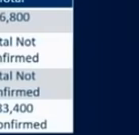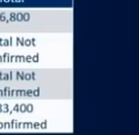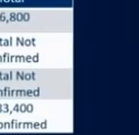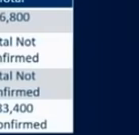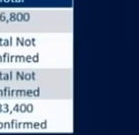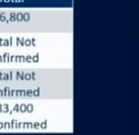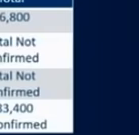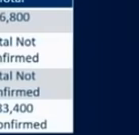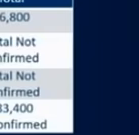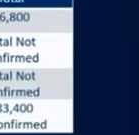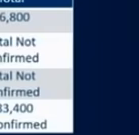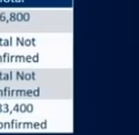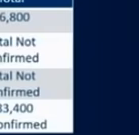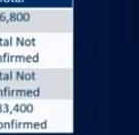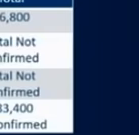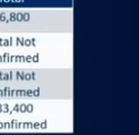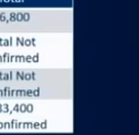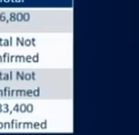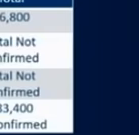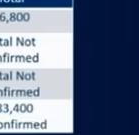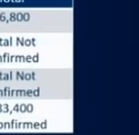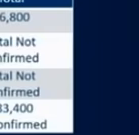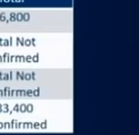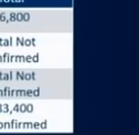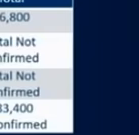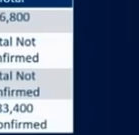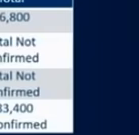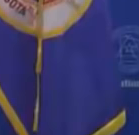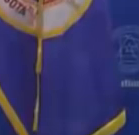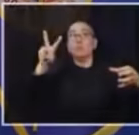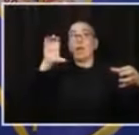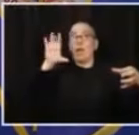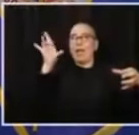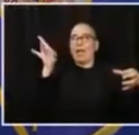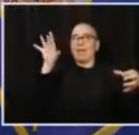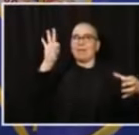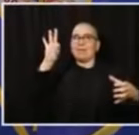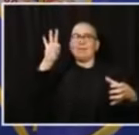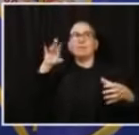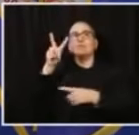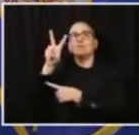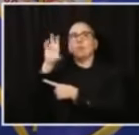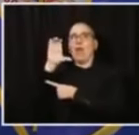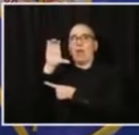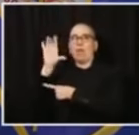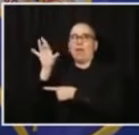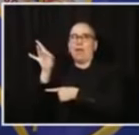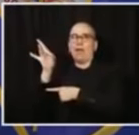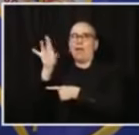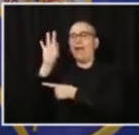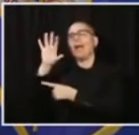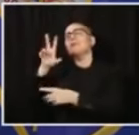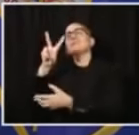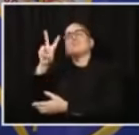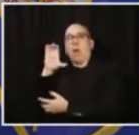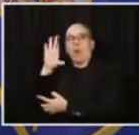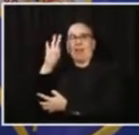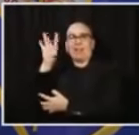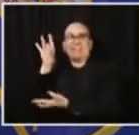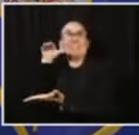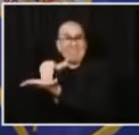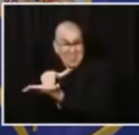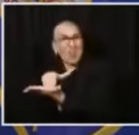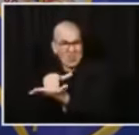long-term care, it's about 298,000. So that means that we have had to do some additional sub-prioritization